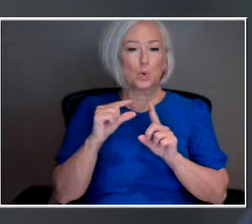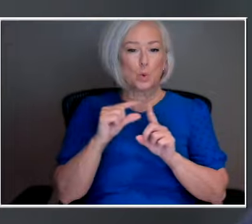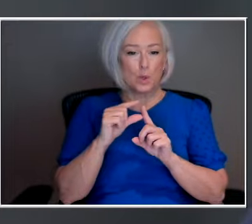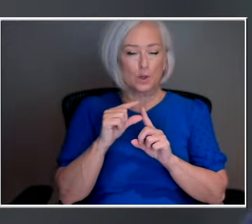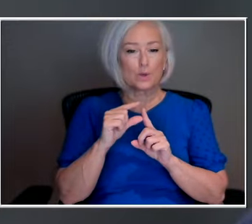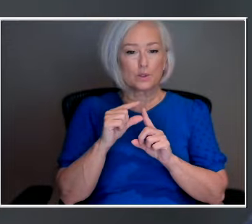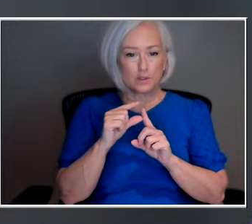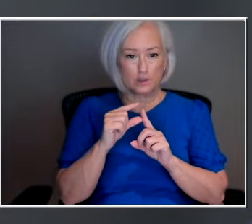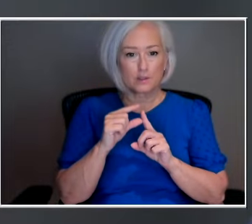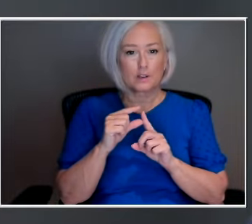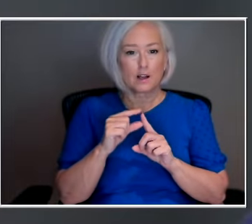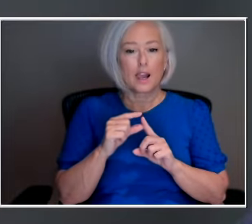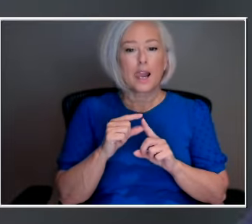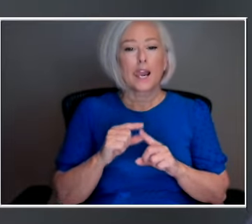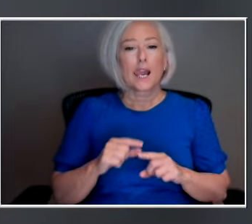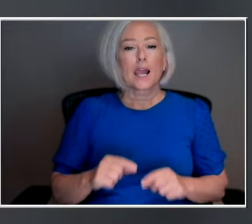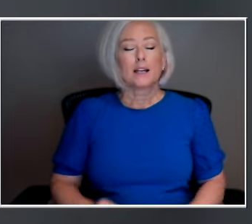actually discuss is